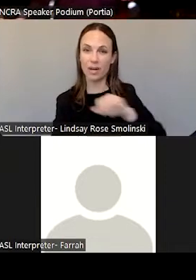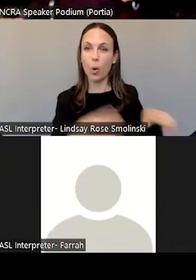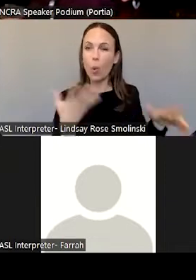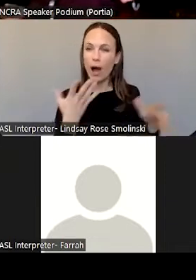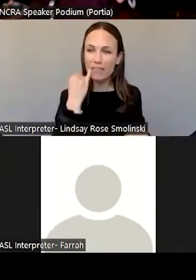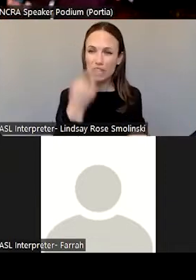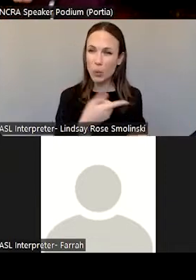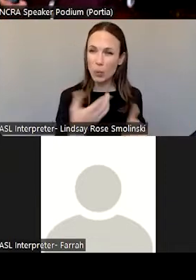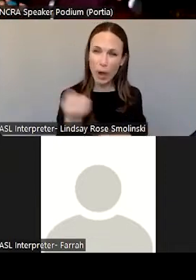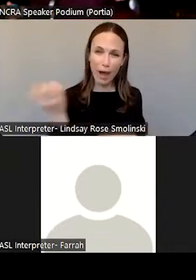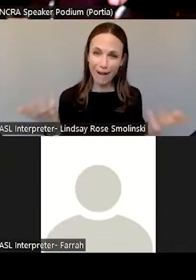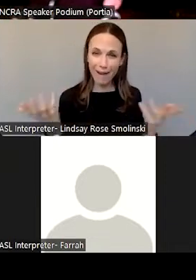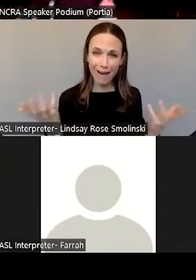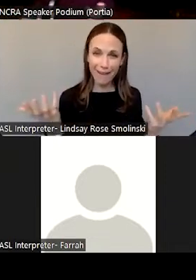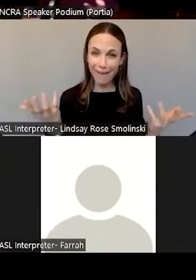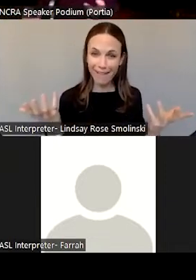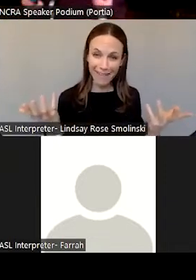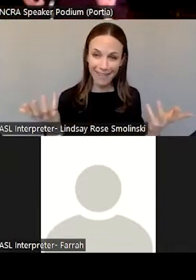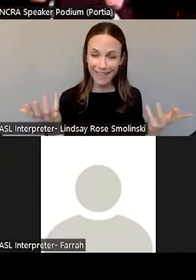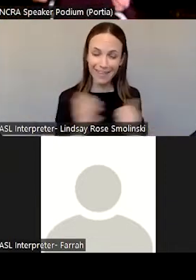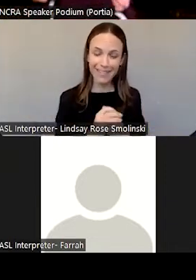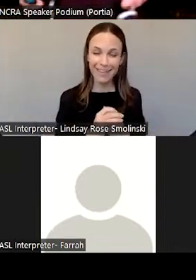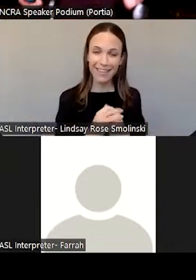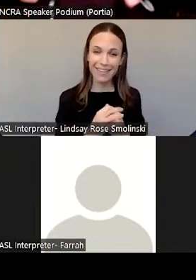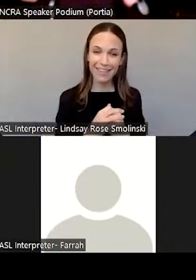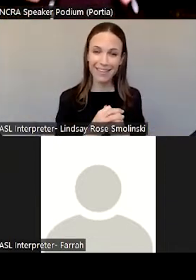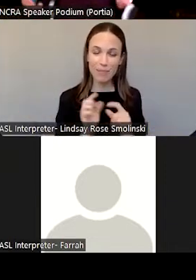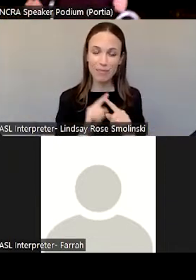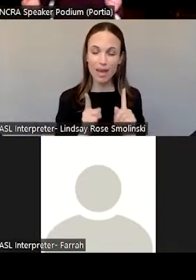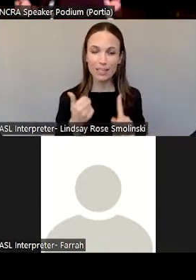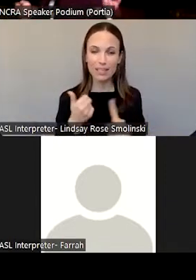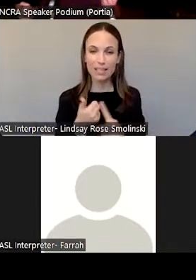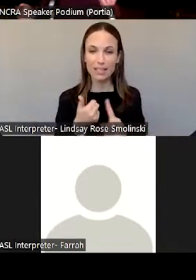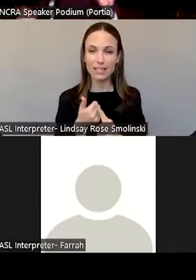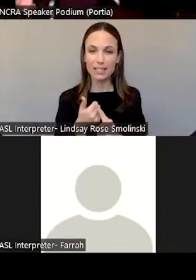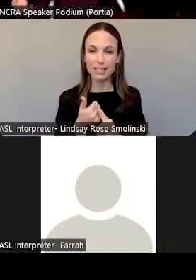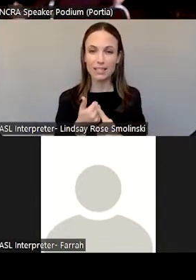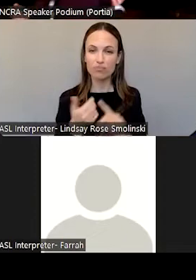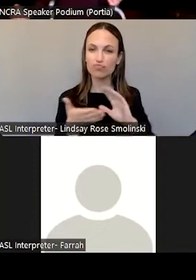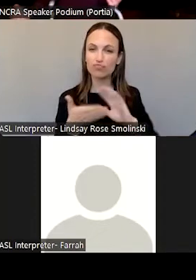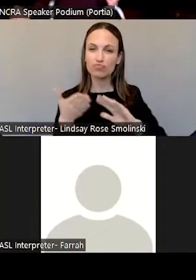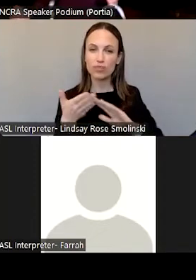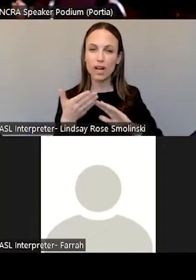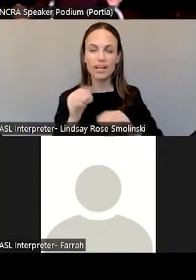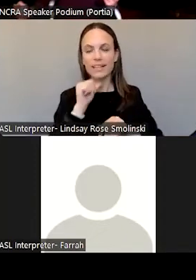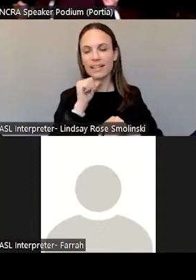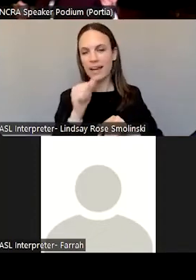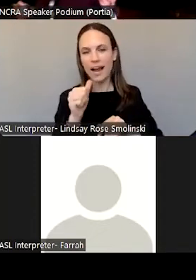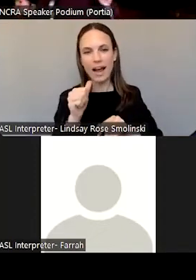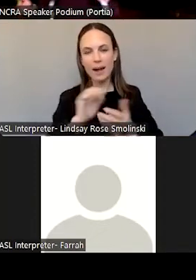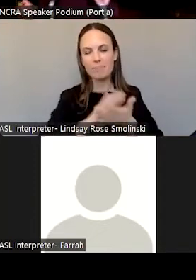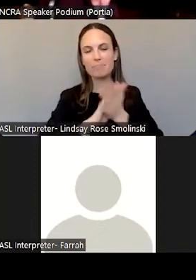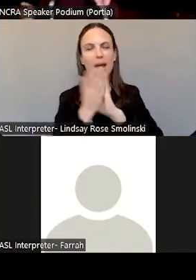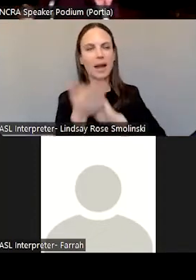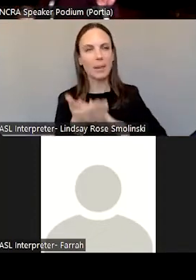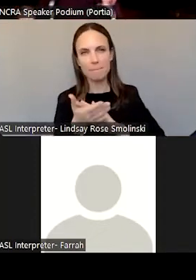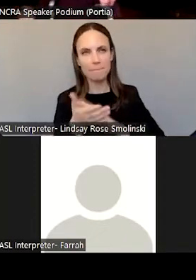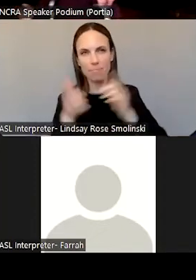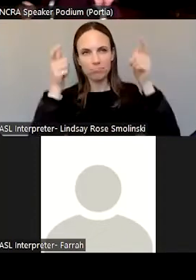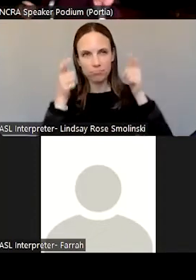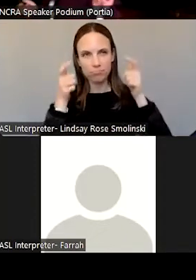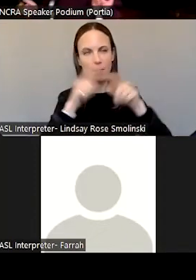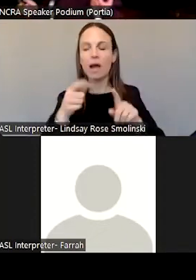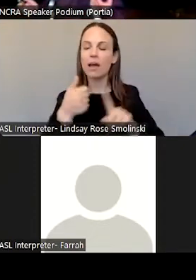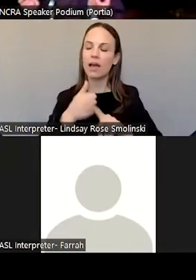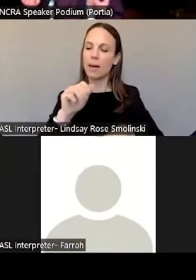You know, I mean, like, hey, but she ran for Miss California. She did not get to be Miss California, but she got to be